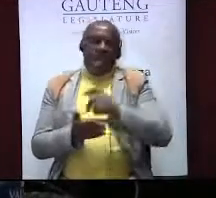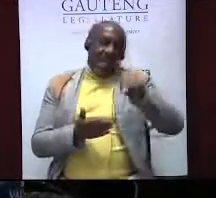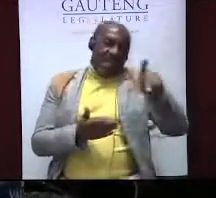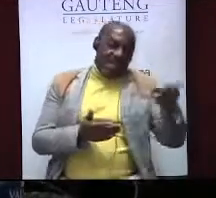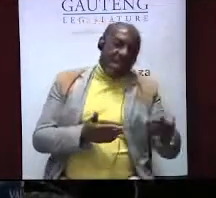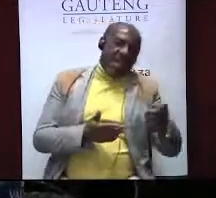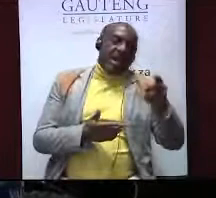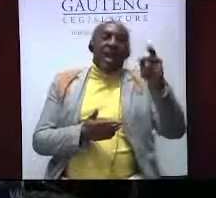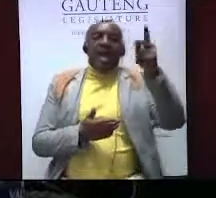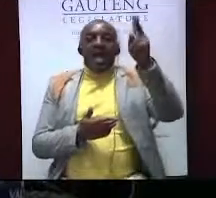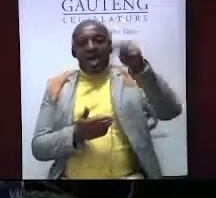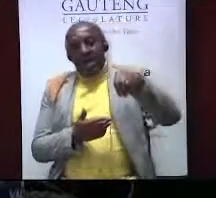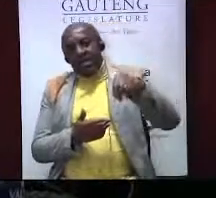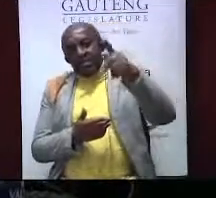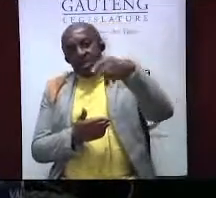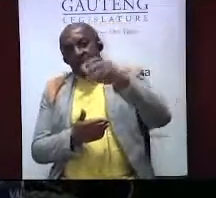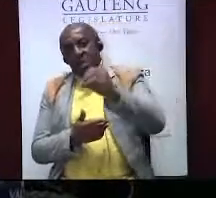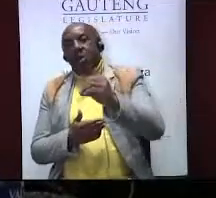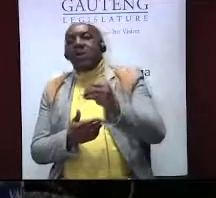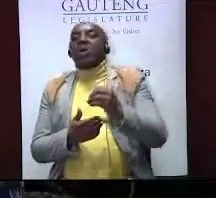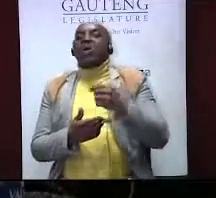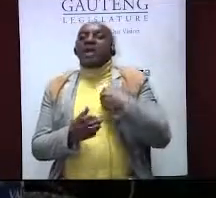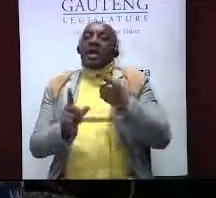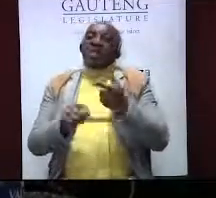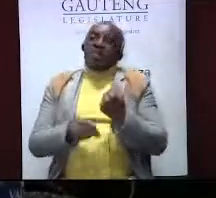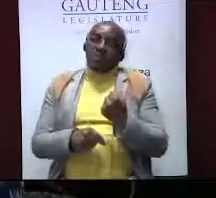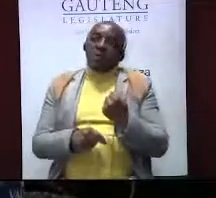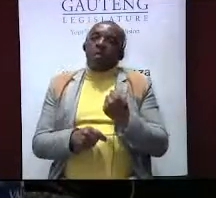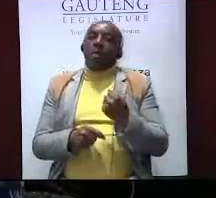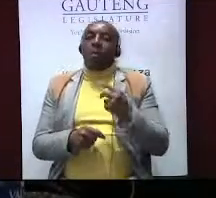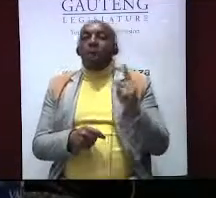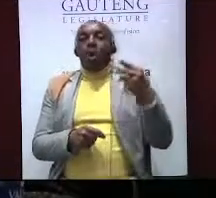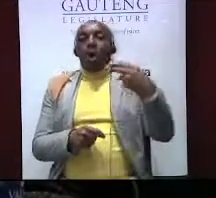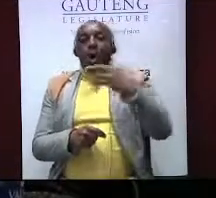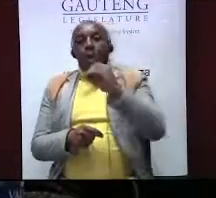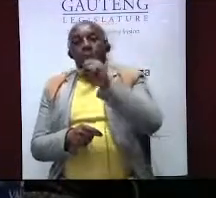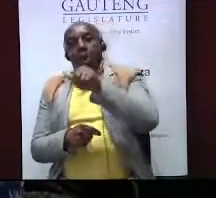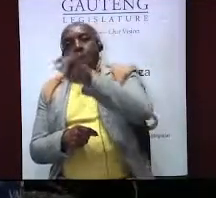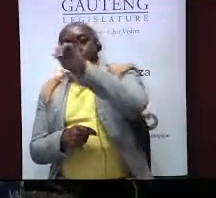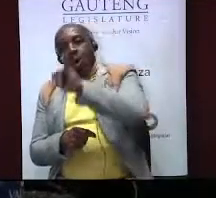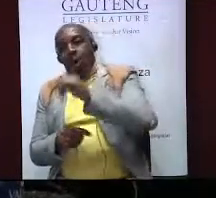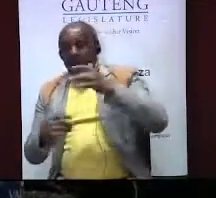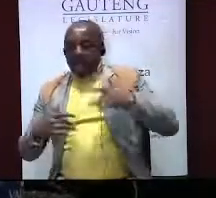because from where I come from, I'm from Holy Life Christian Ministry.